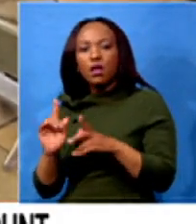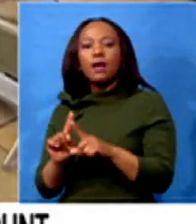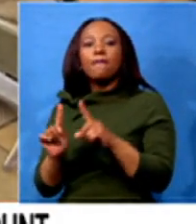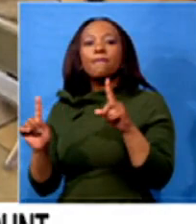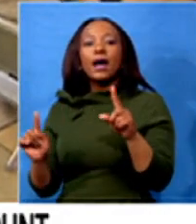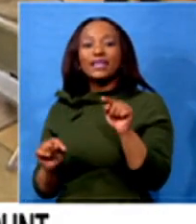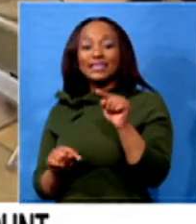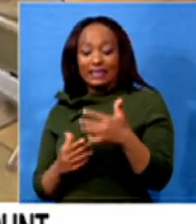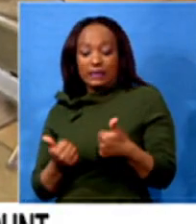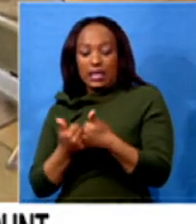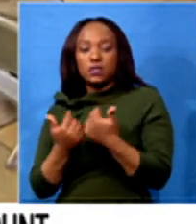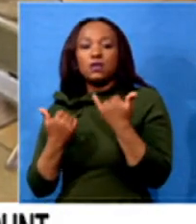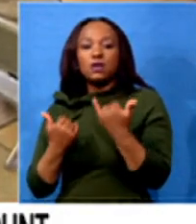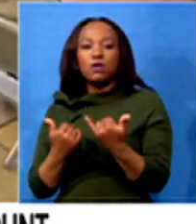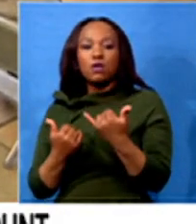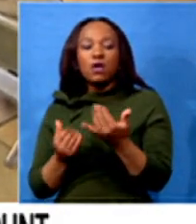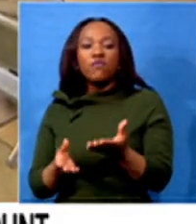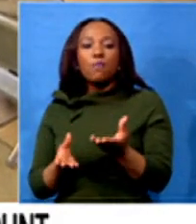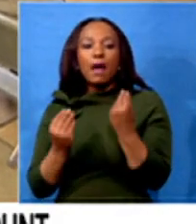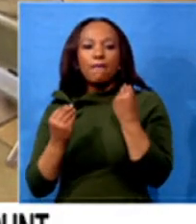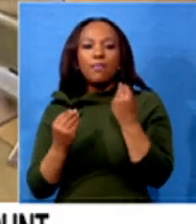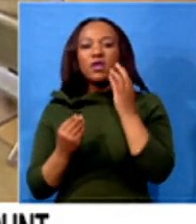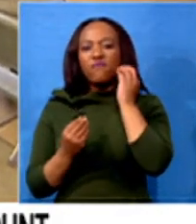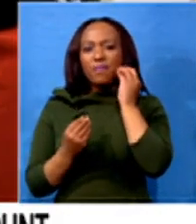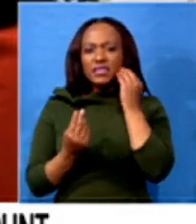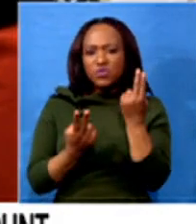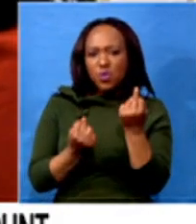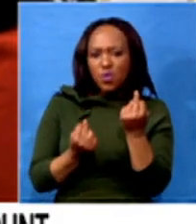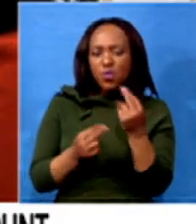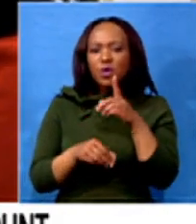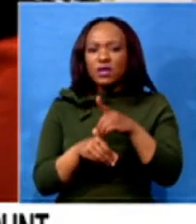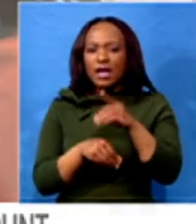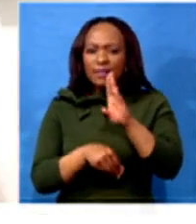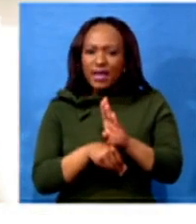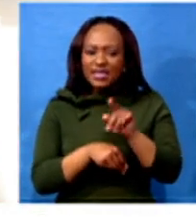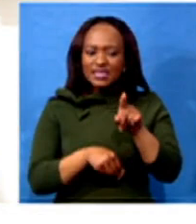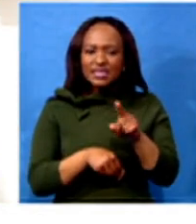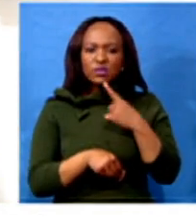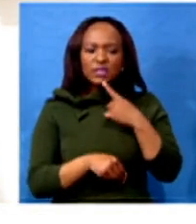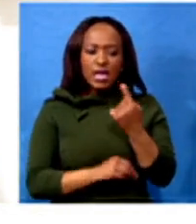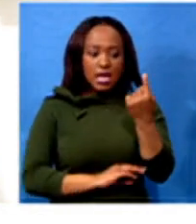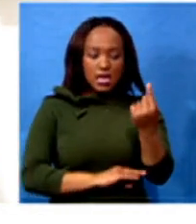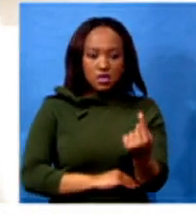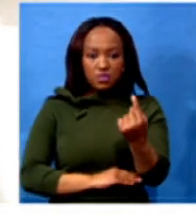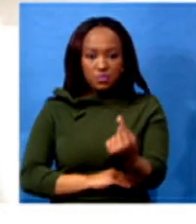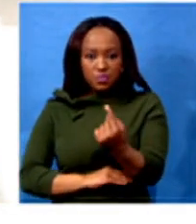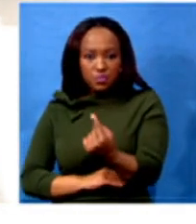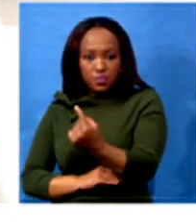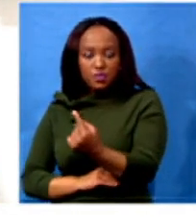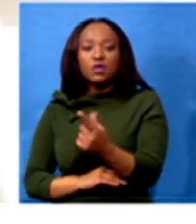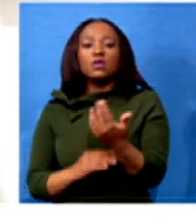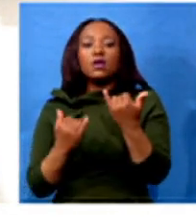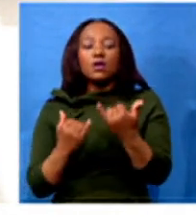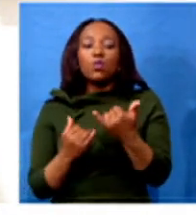If we get a new database and the database still picks you out as an individual, is